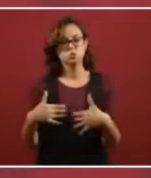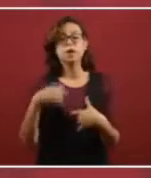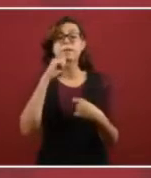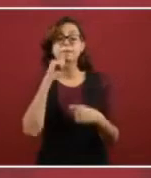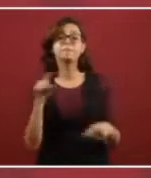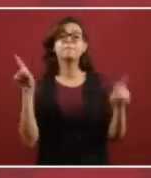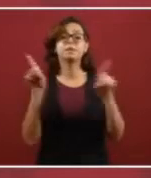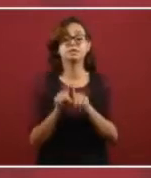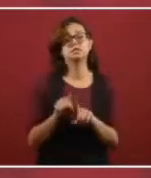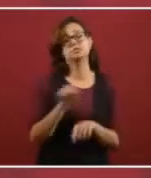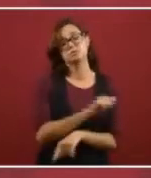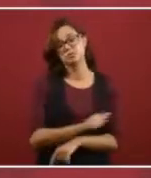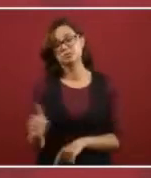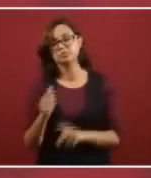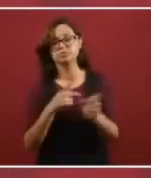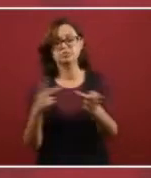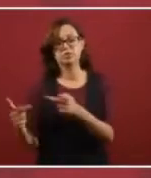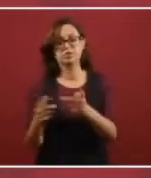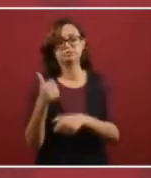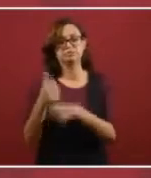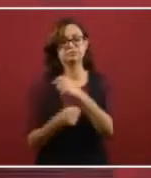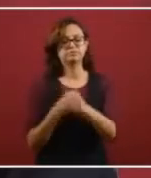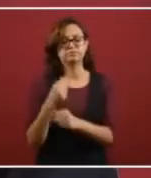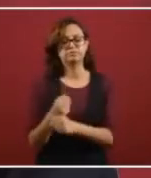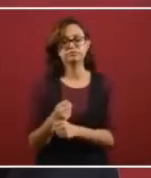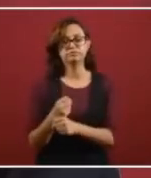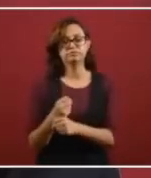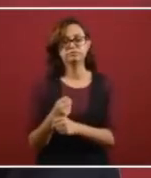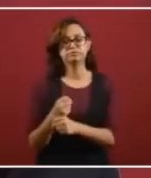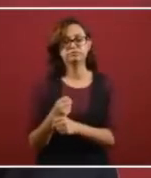the plan for six years